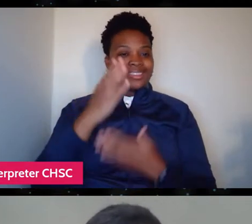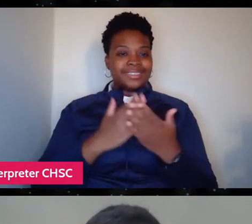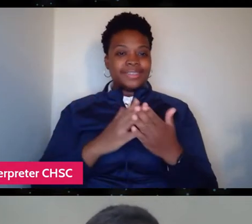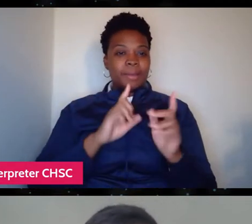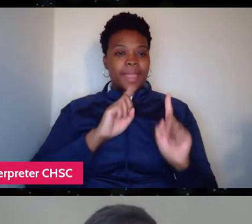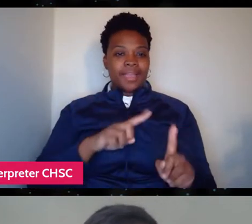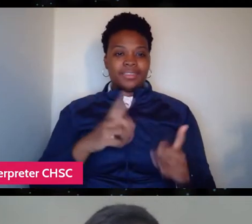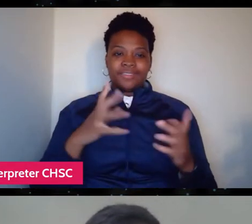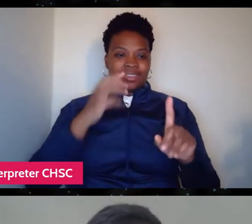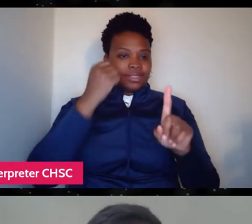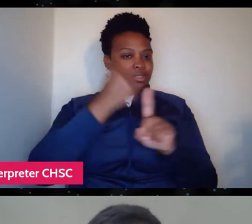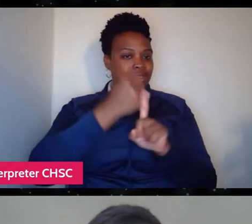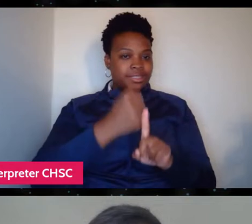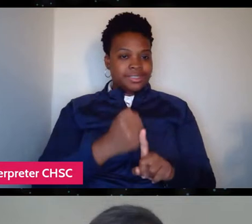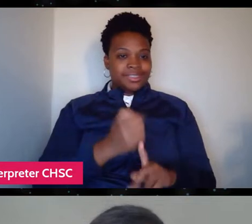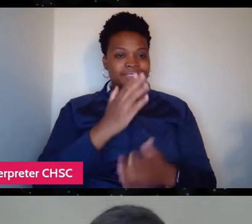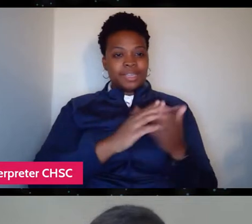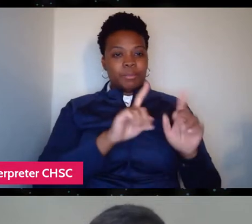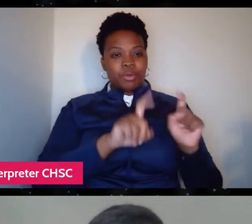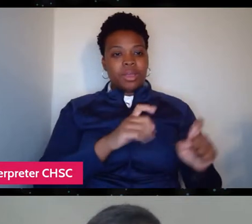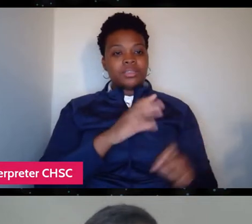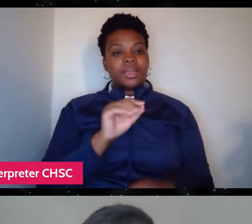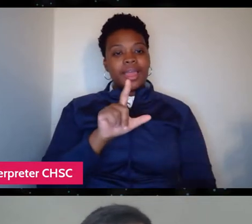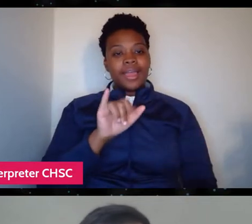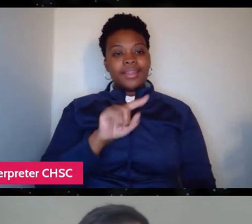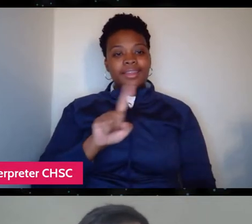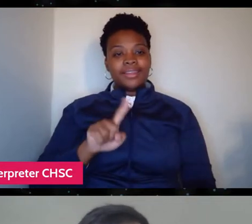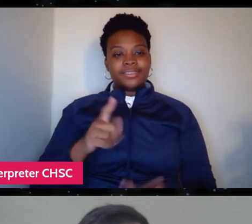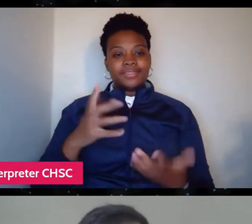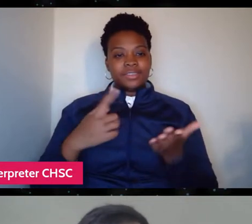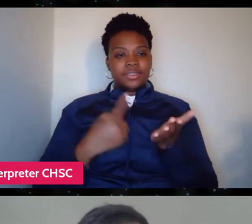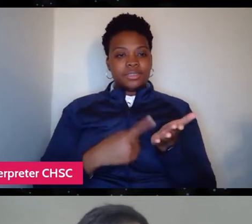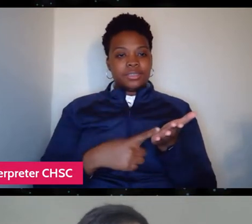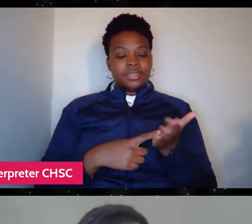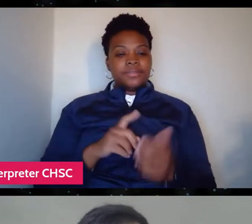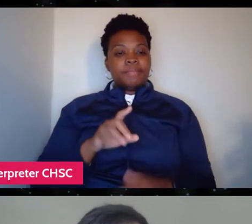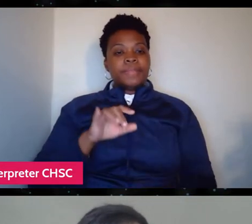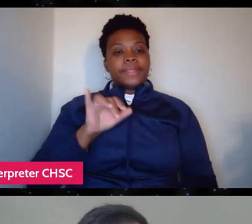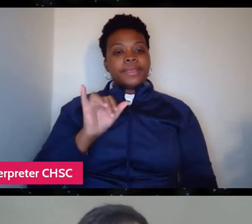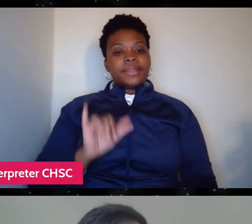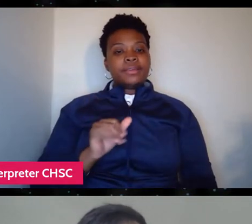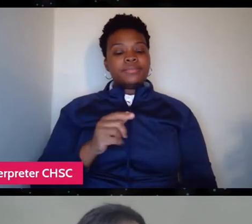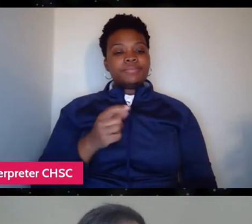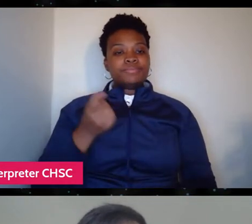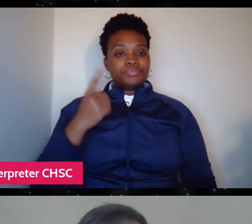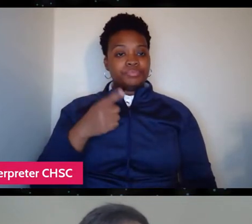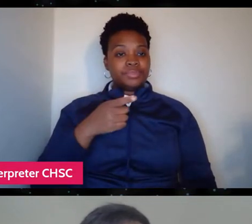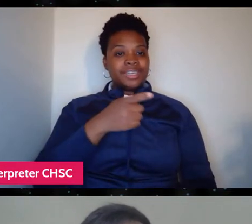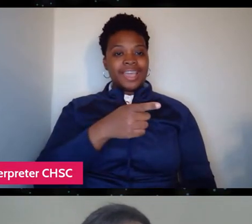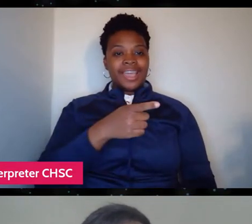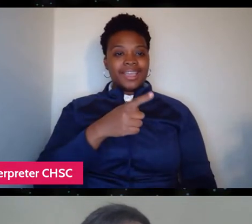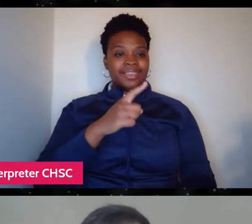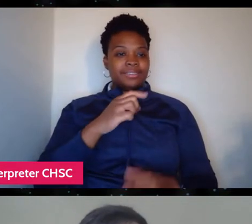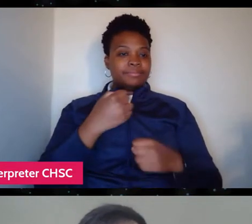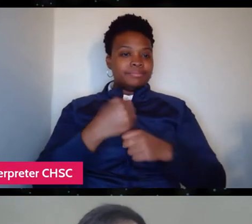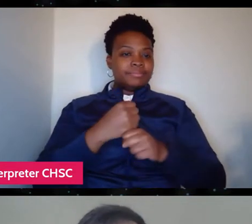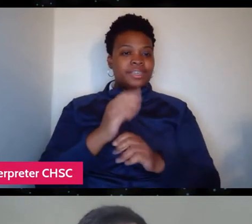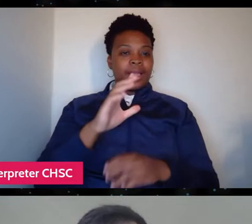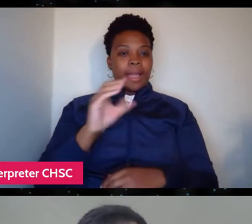on in some of your questions and Liz already talked about. And that is that he has structured the company as a